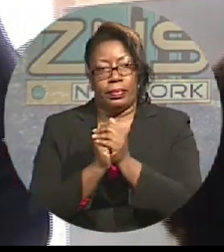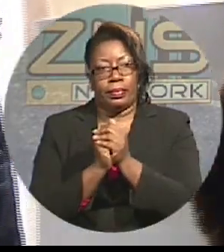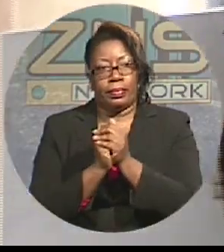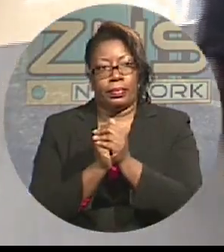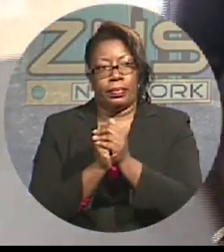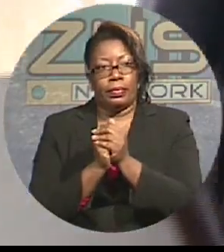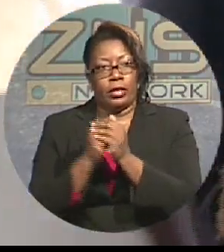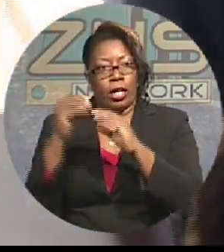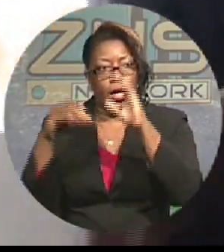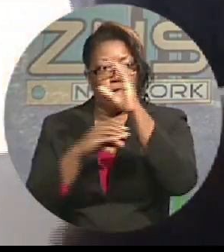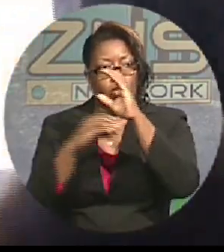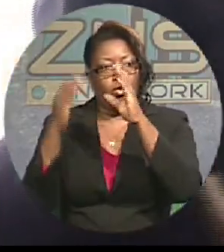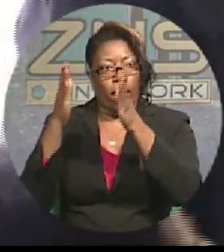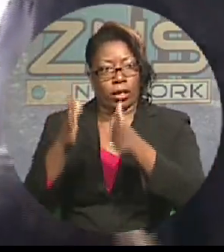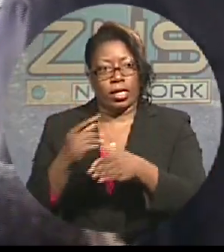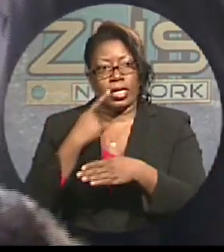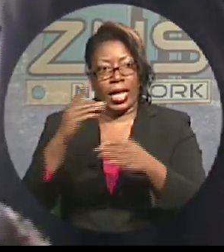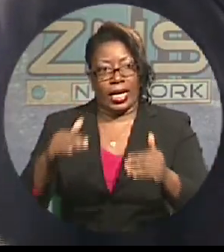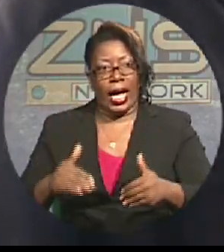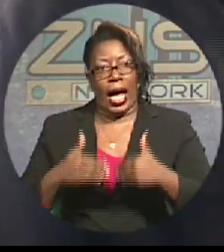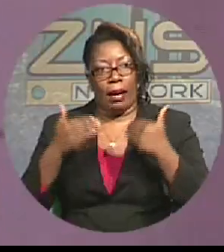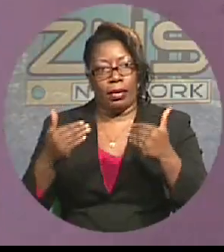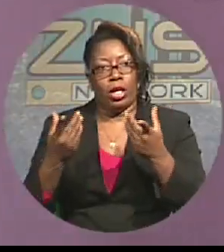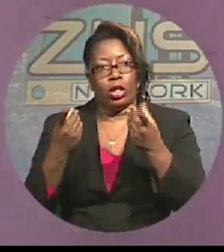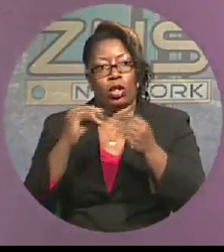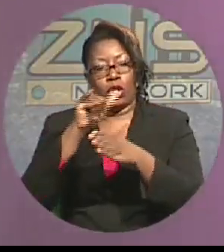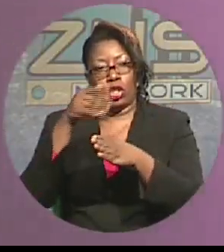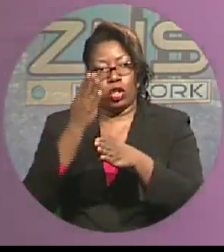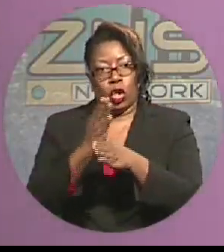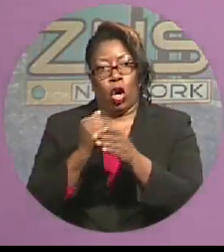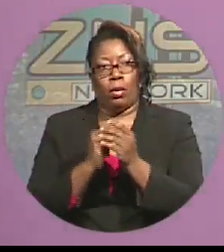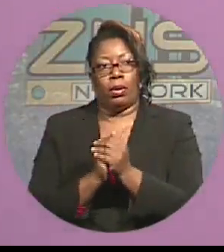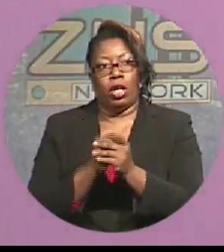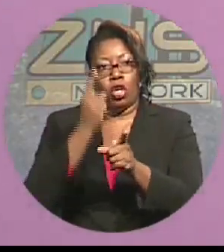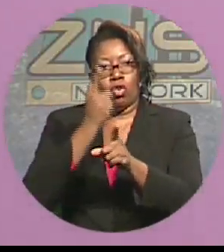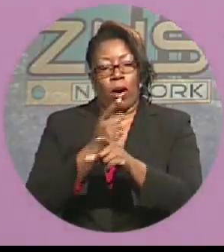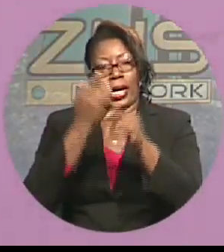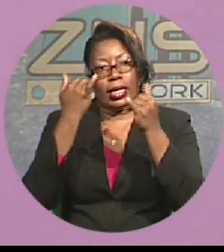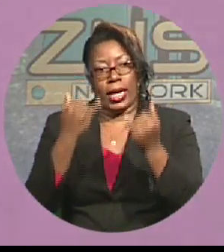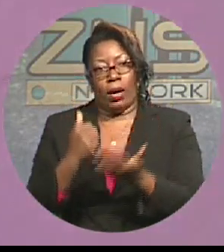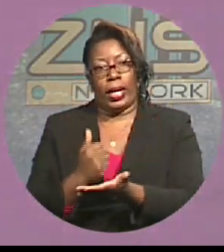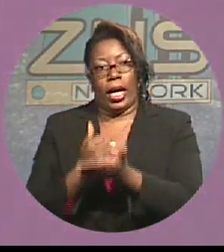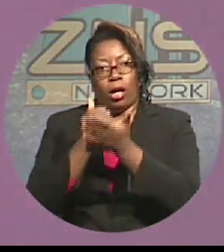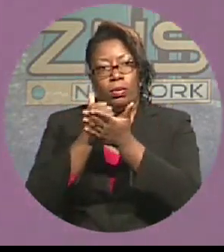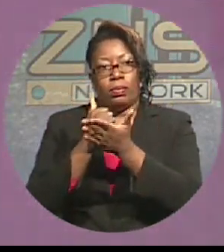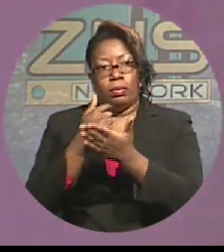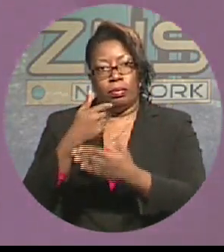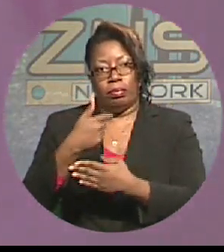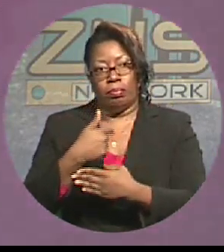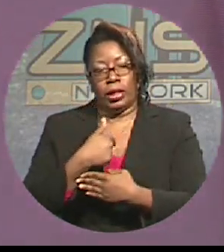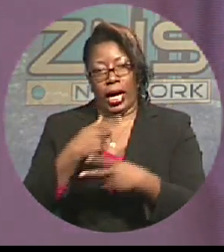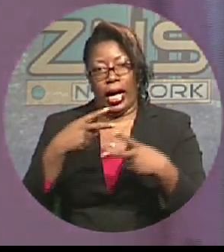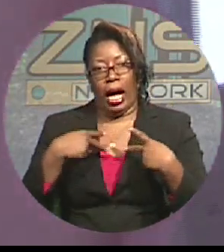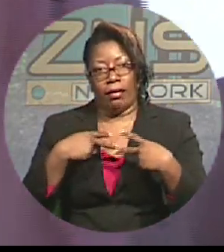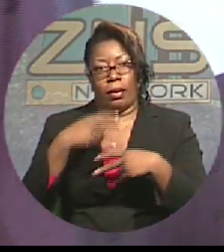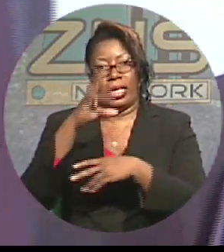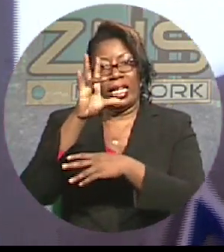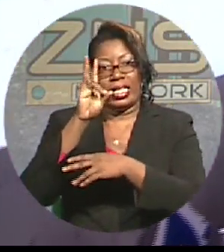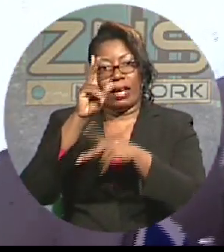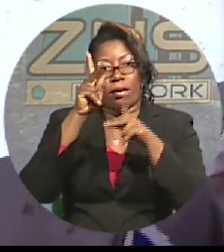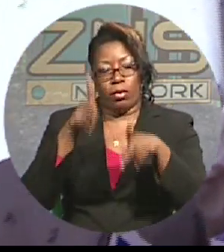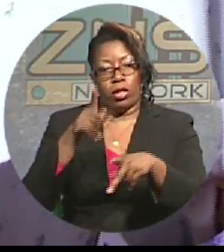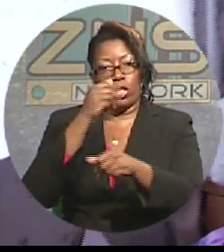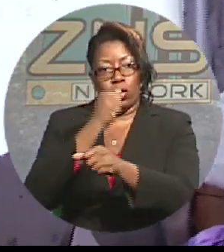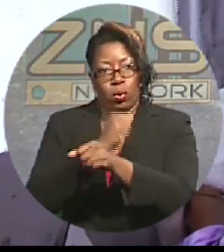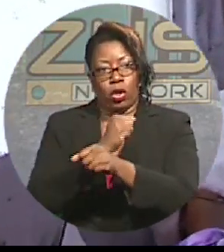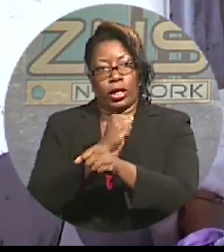he and his workers are happy to do the job. So far, it helps me. I have at least put 7 people